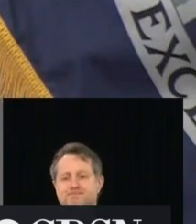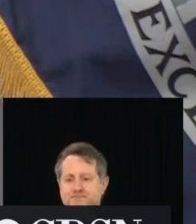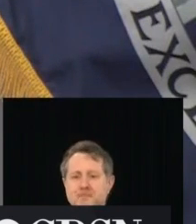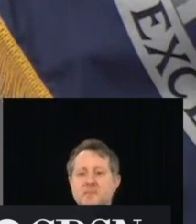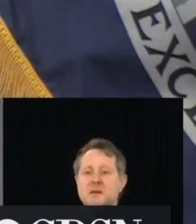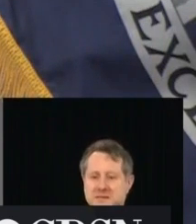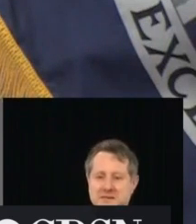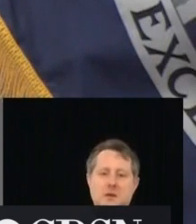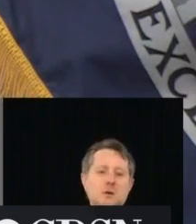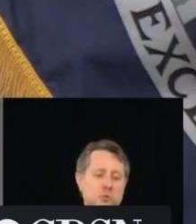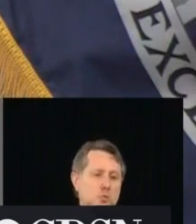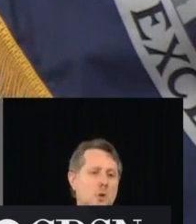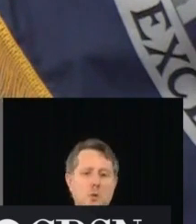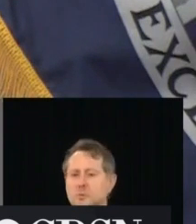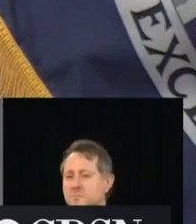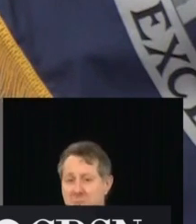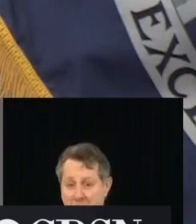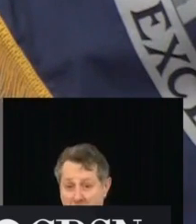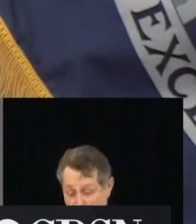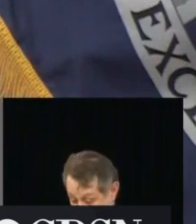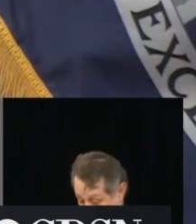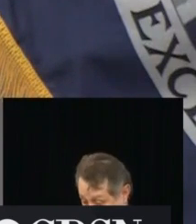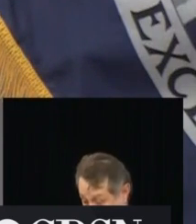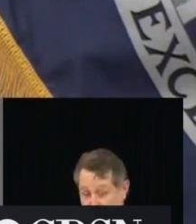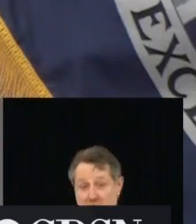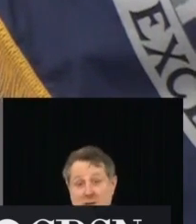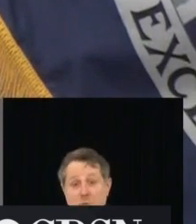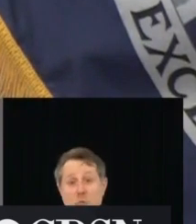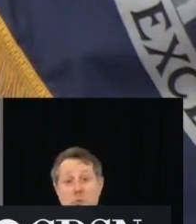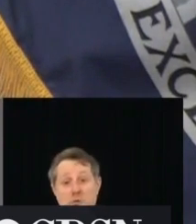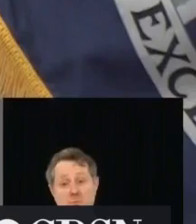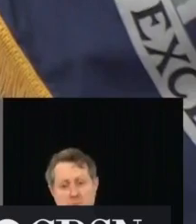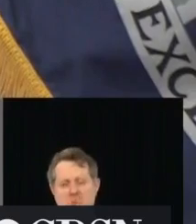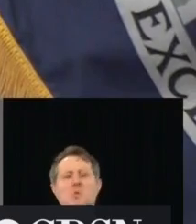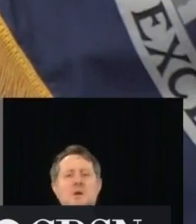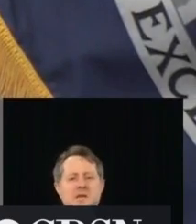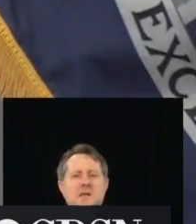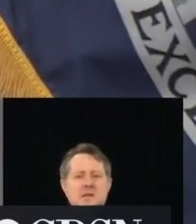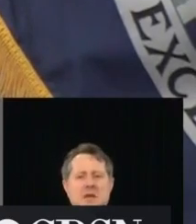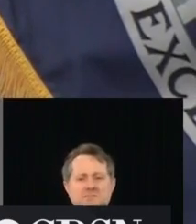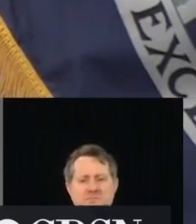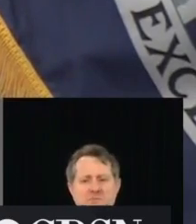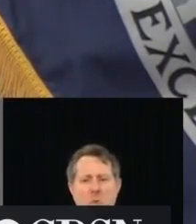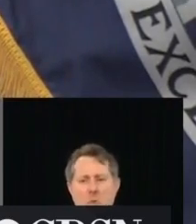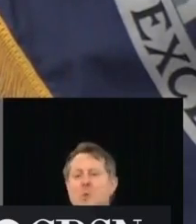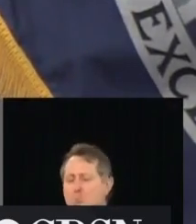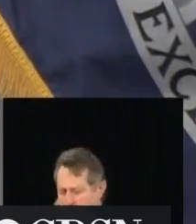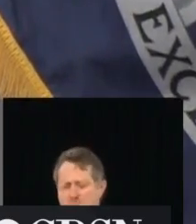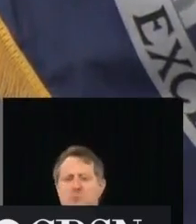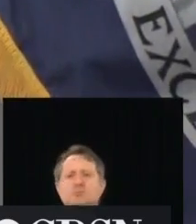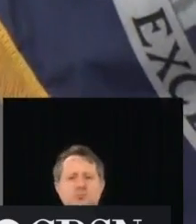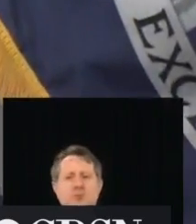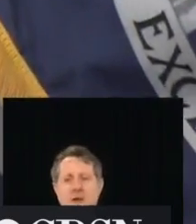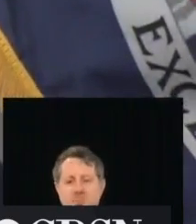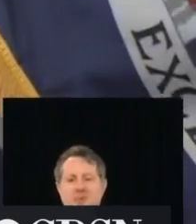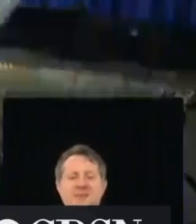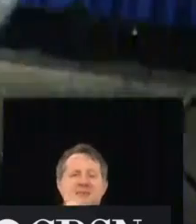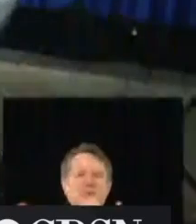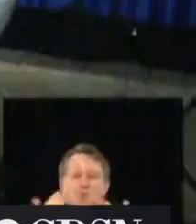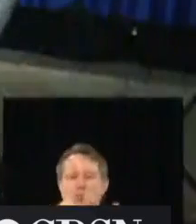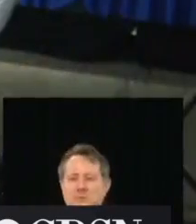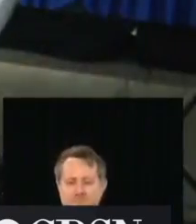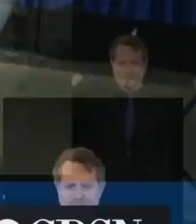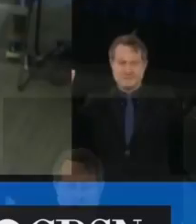and testing twice a week, I know we can do, and I will help them get the tests if they can't get them. Thank you very much for having